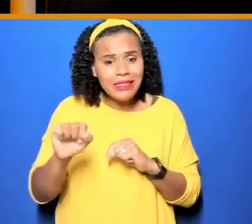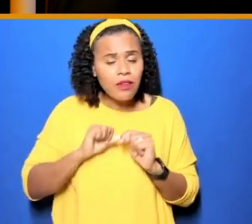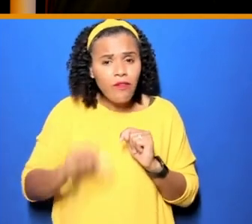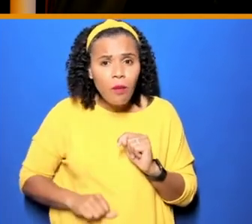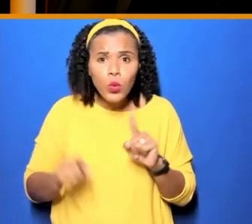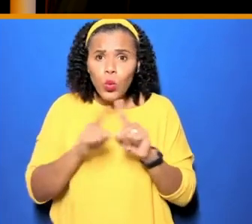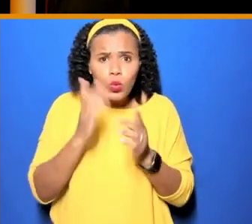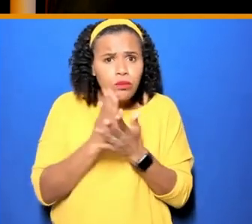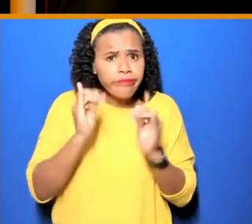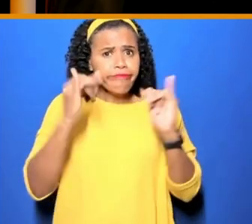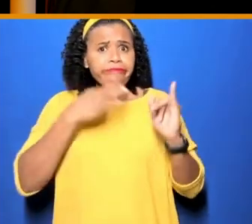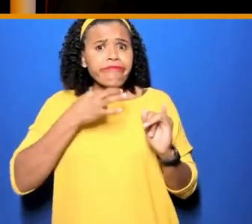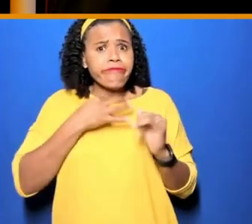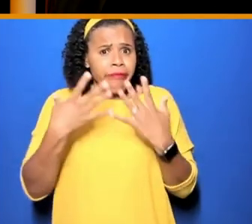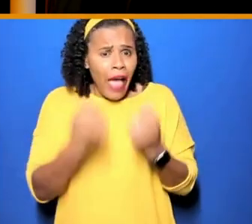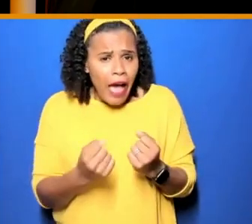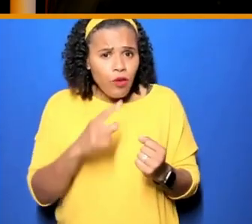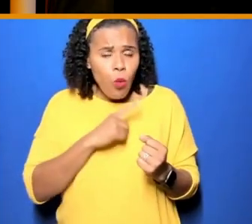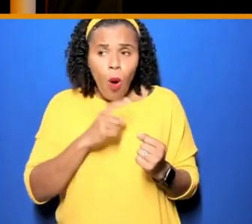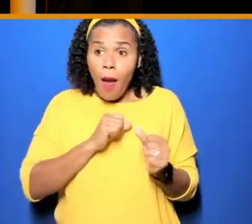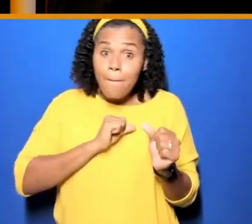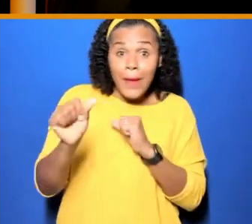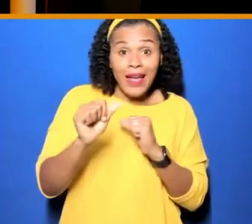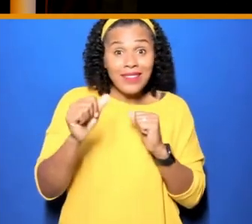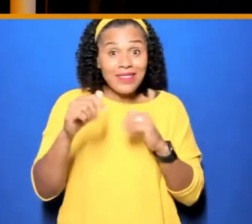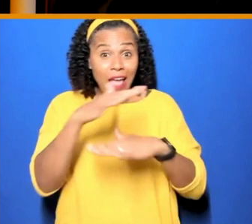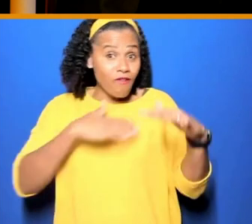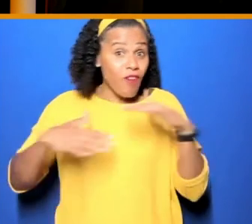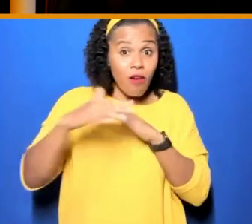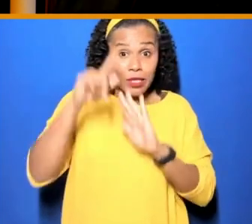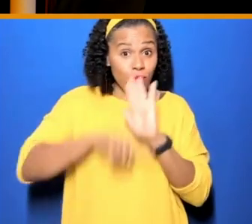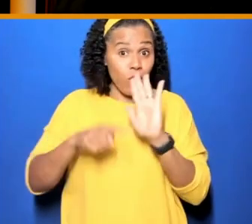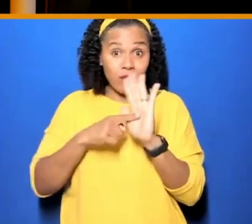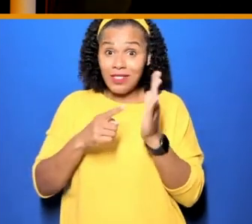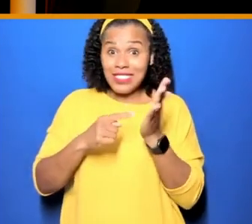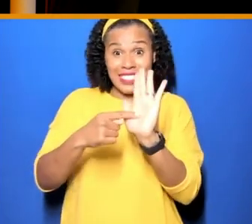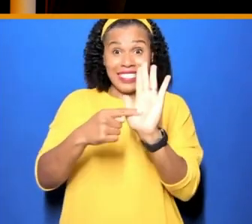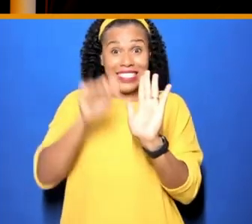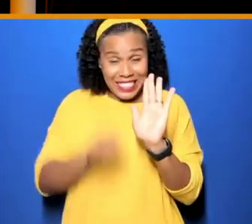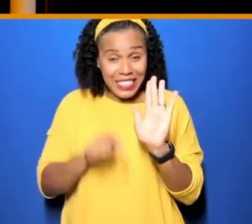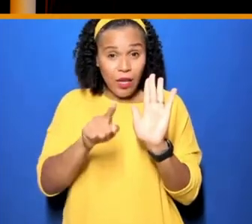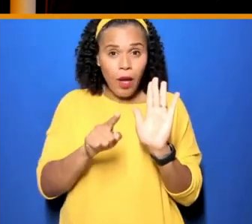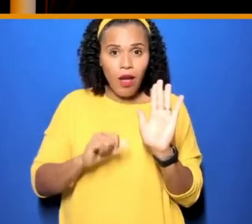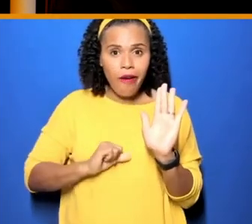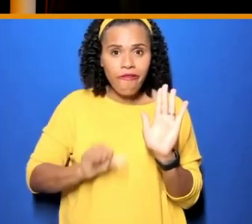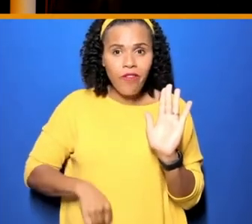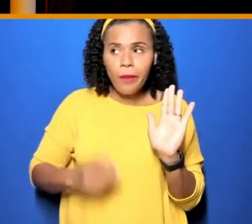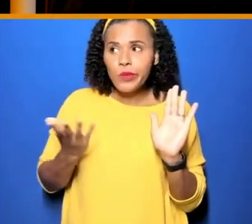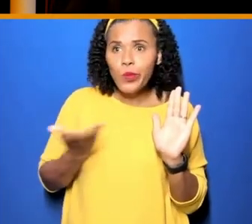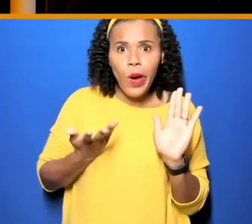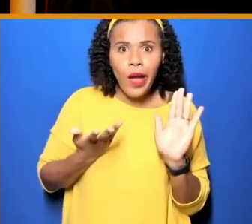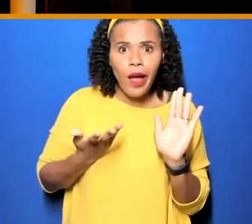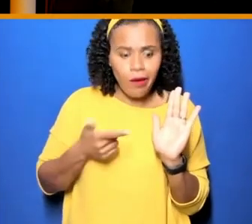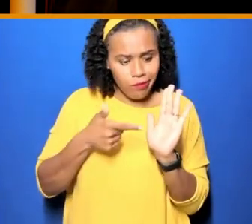dangerous, because we could have the best environmental policies in the world, but without farmers to put those policies into